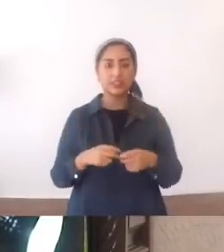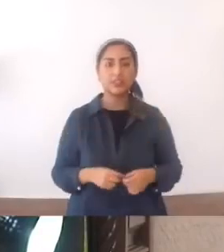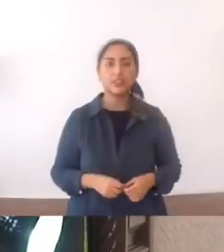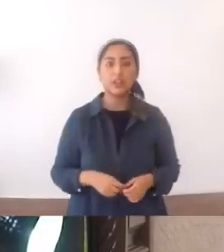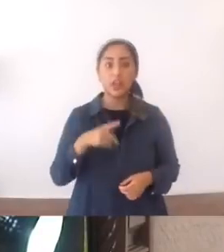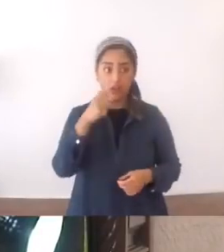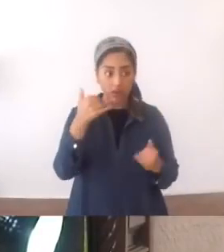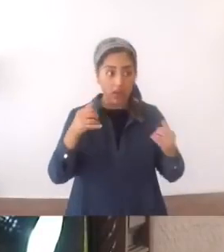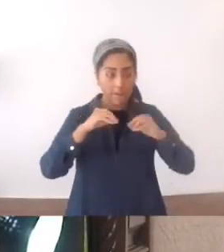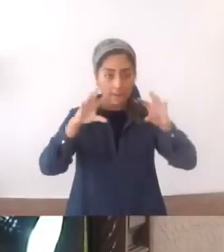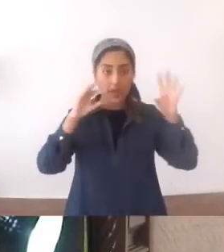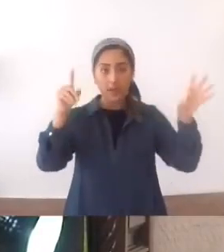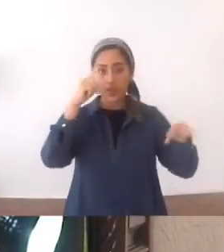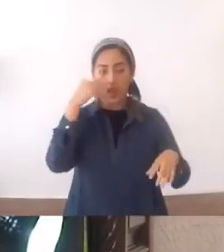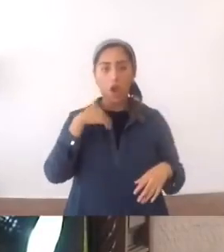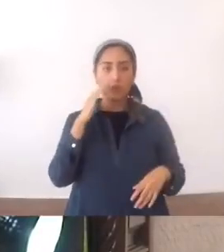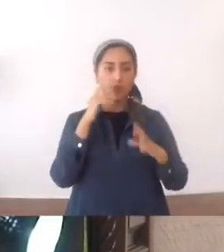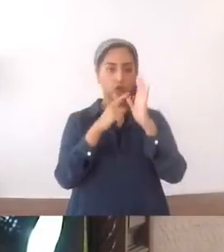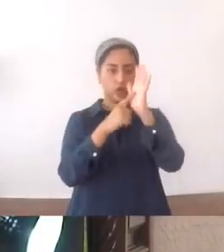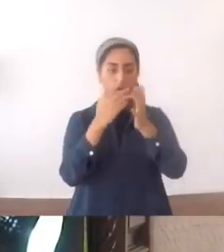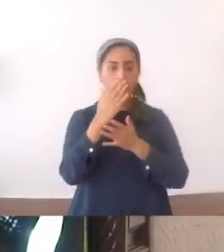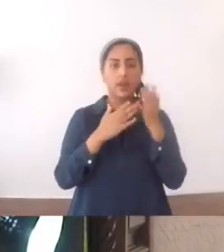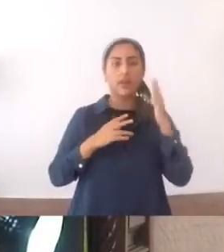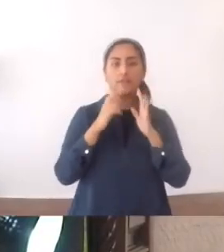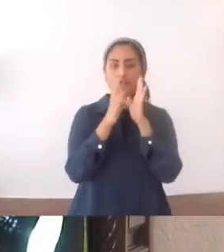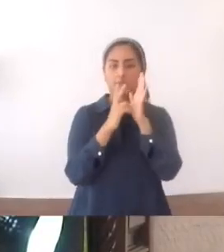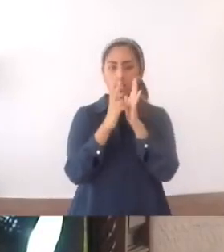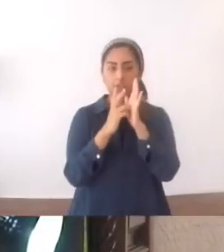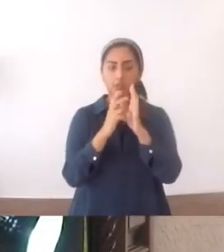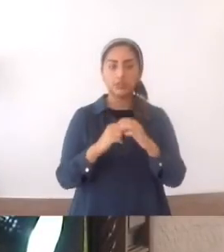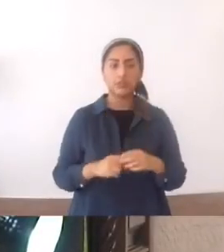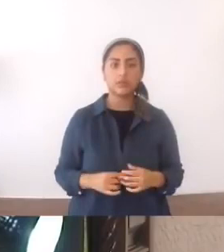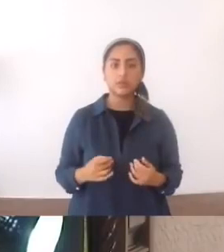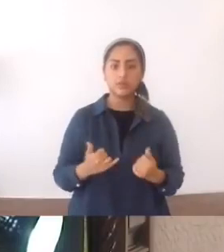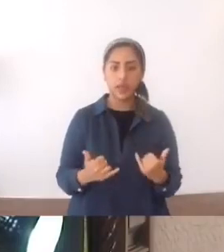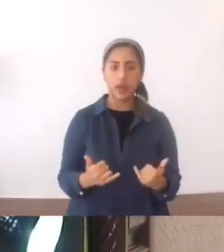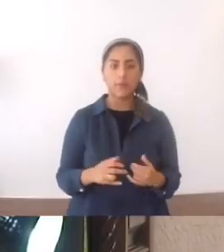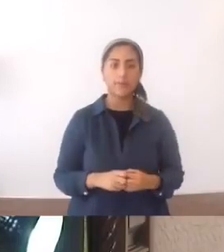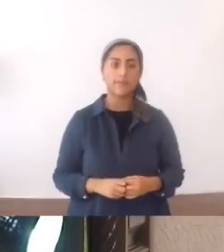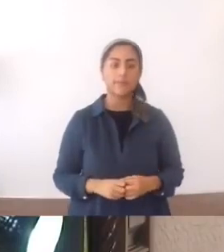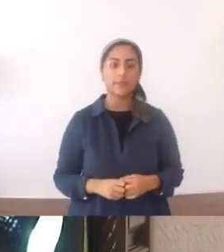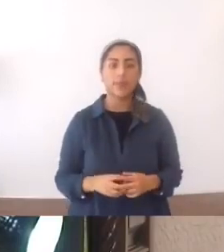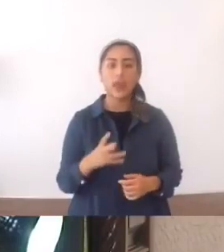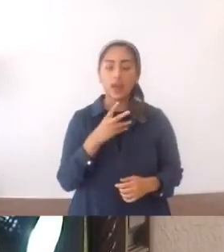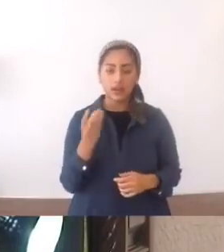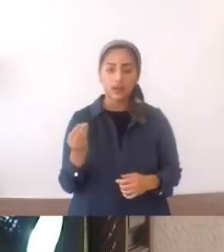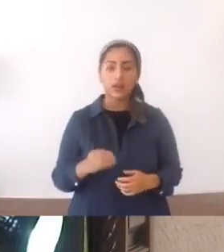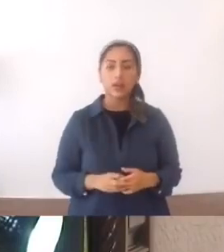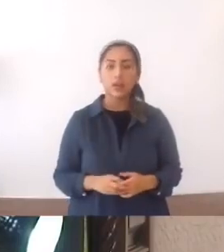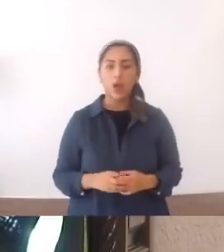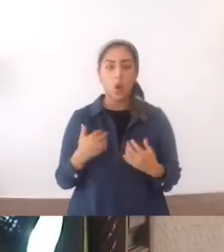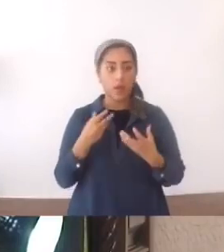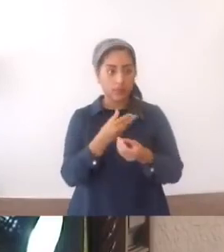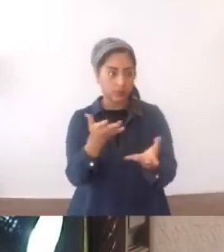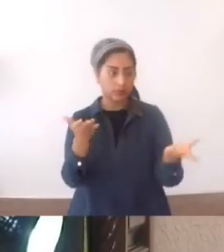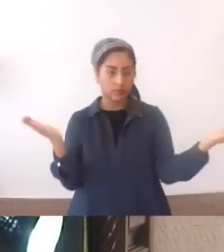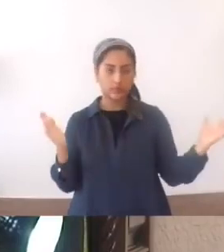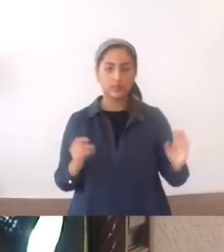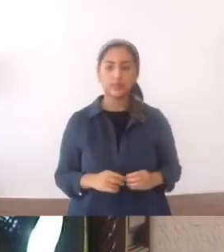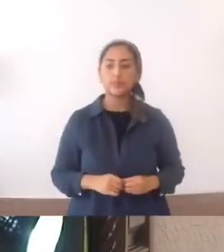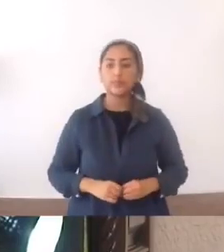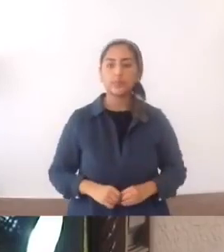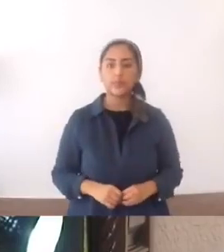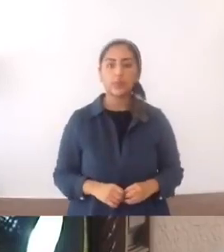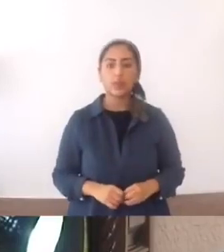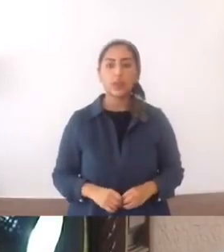to that Y religious system. vayan avisando porque voy a poner unos videos. And announce it, please, because I'm going to show some videos. Y bueno, la idea es